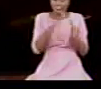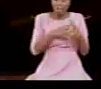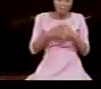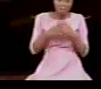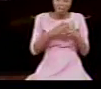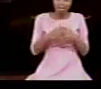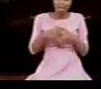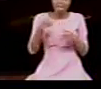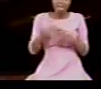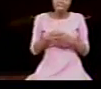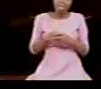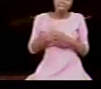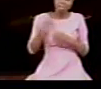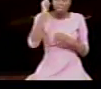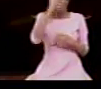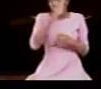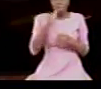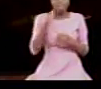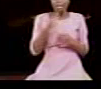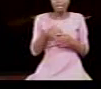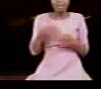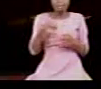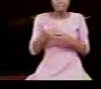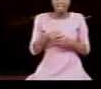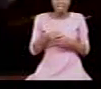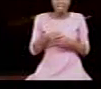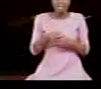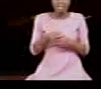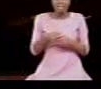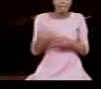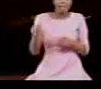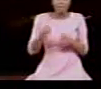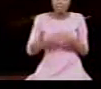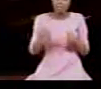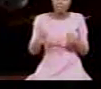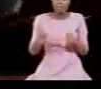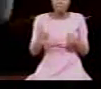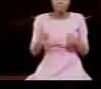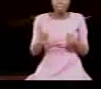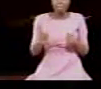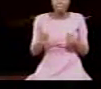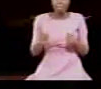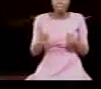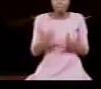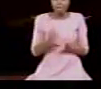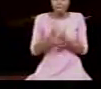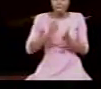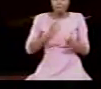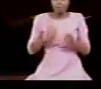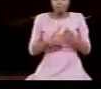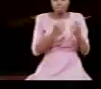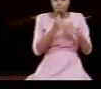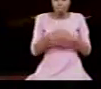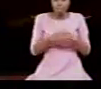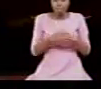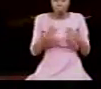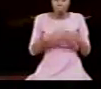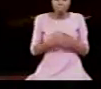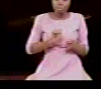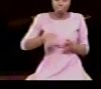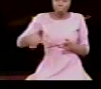Asia, hearing us in Australia, everywhere, in Africa, Nigeria, everywhere. Help us to come back to